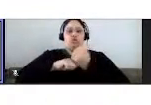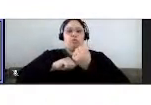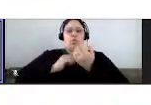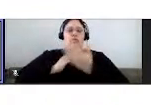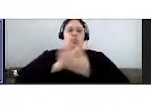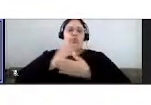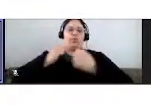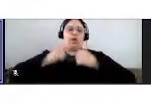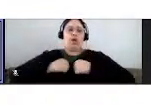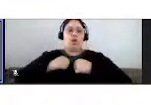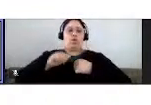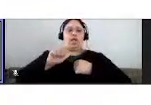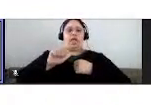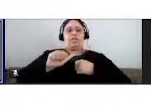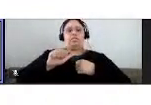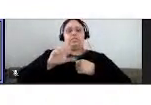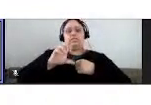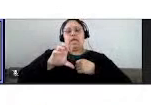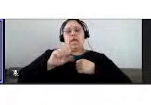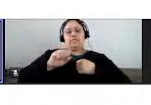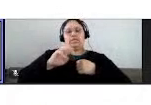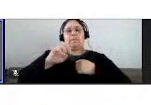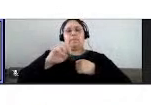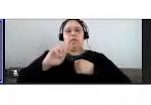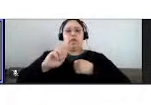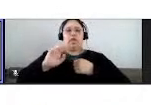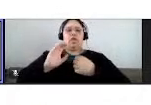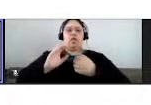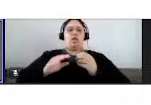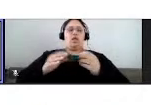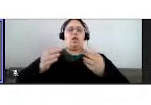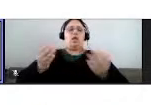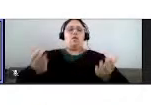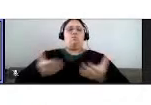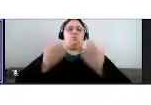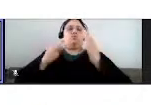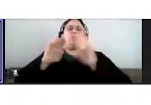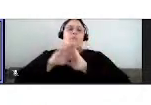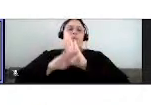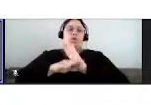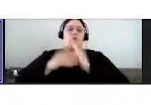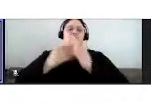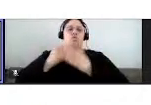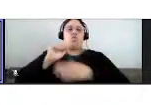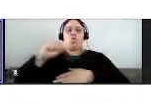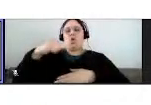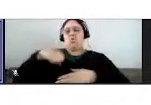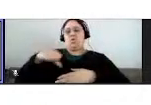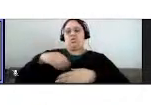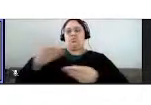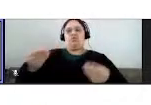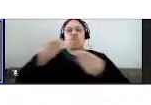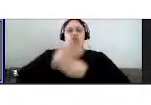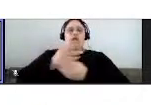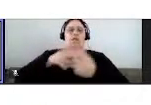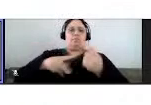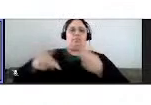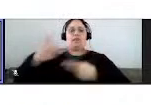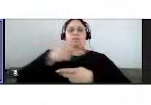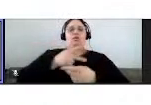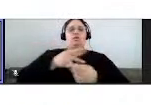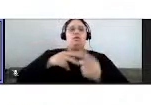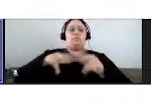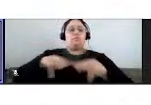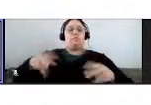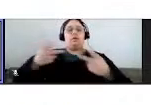through our SME Booster program in terms of the municipal trading spaces, the 285 specifically